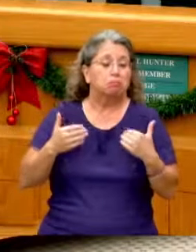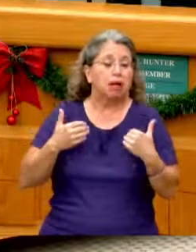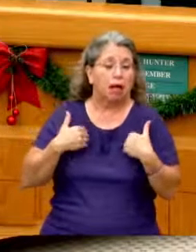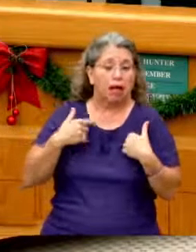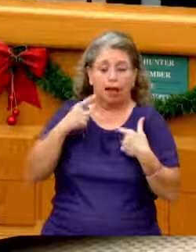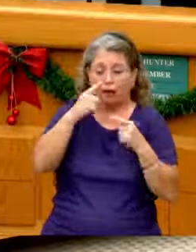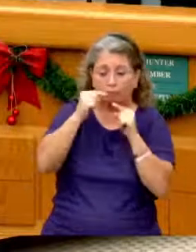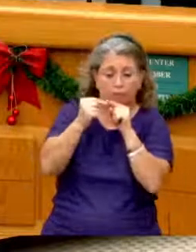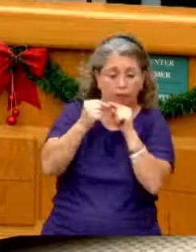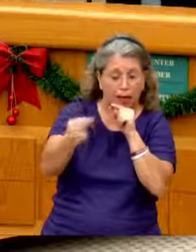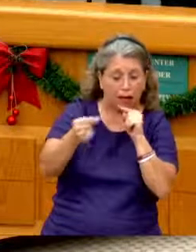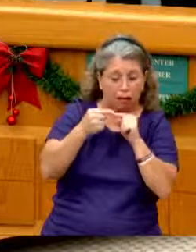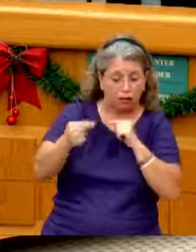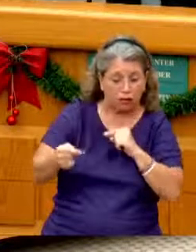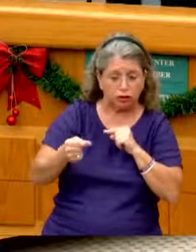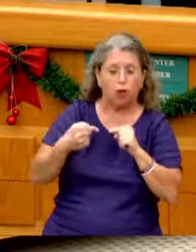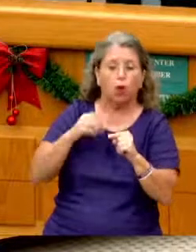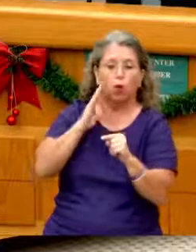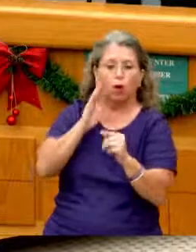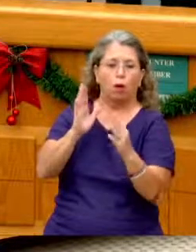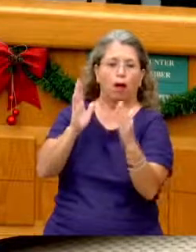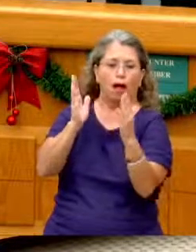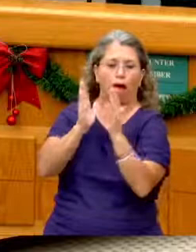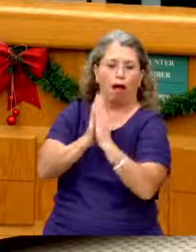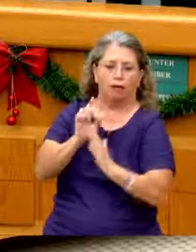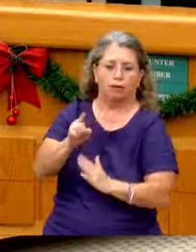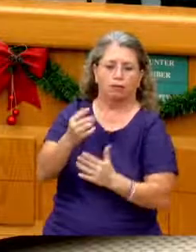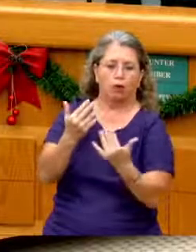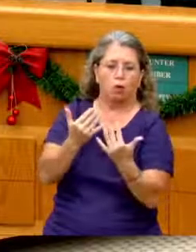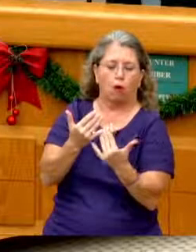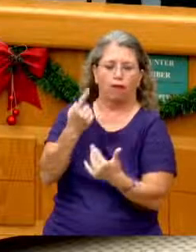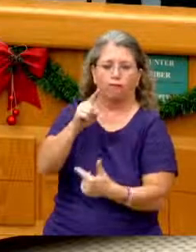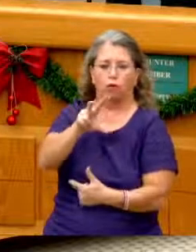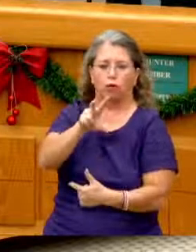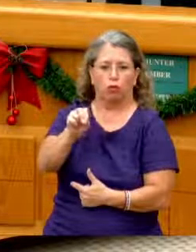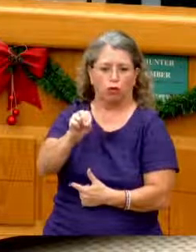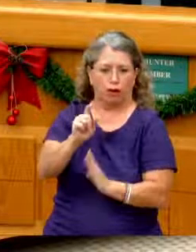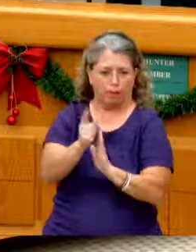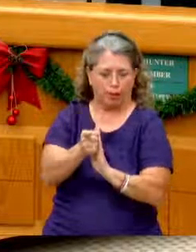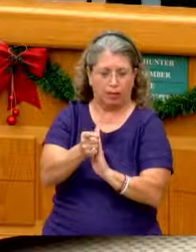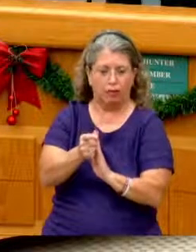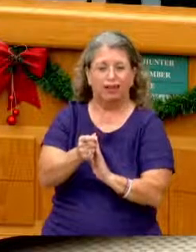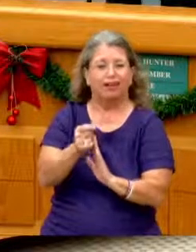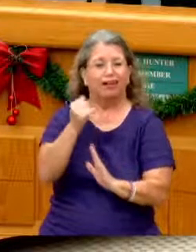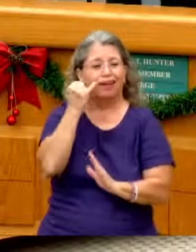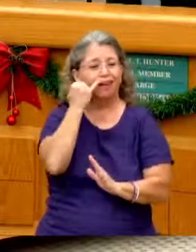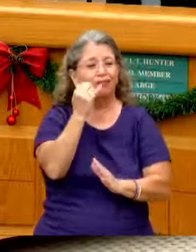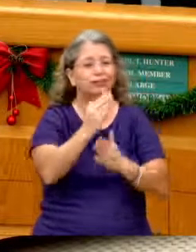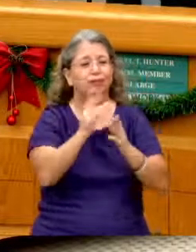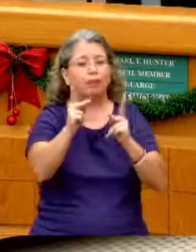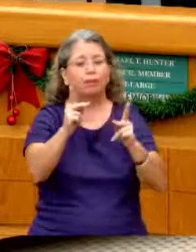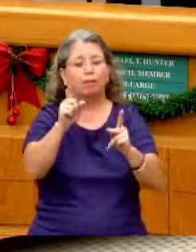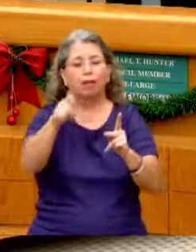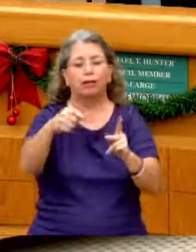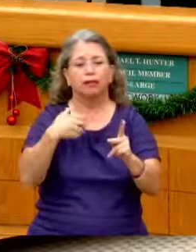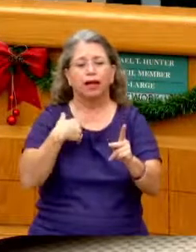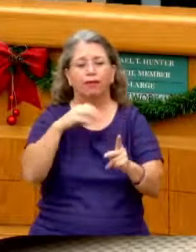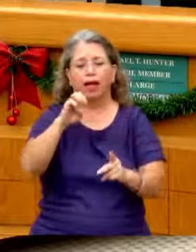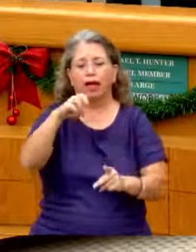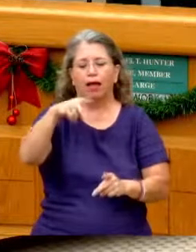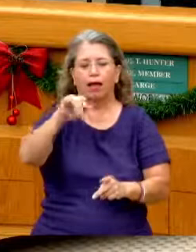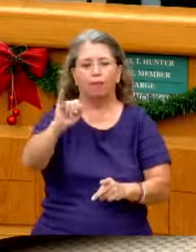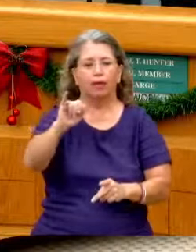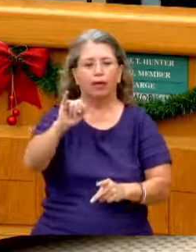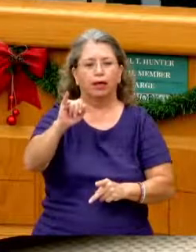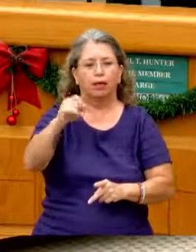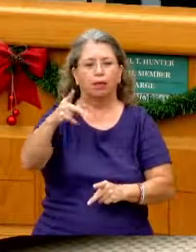them to wait the 30 minutes. Or individuals that carry an EpiPen with them, we ask them to wait the 30 minutes. Once you received